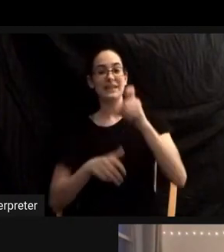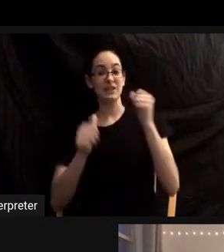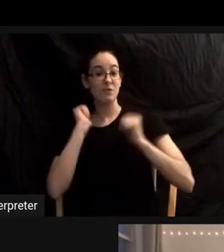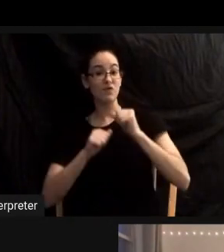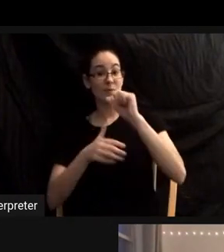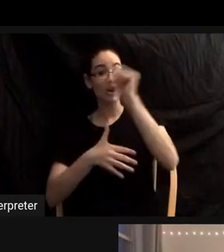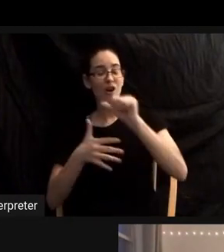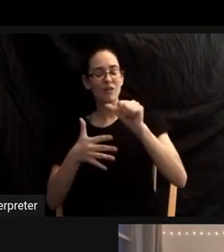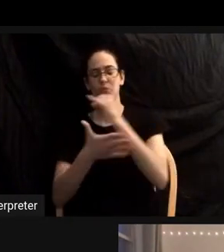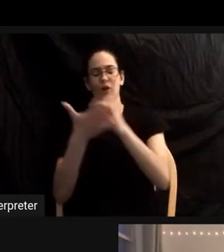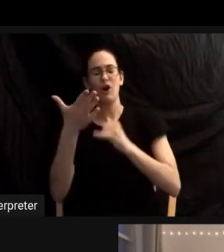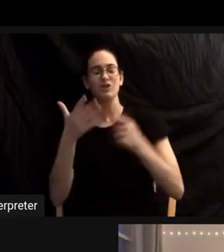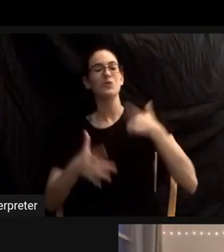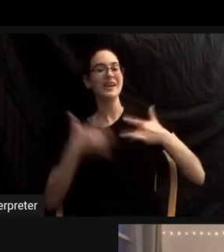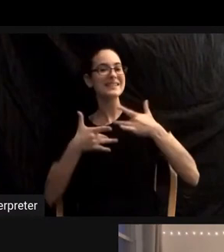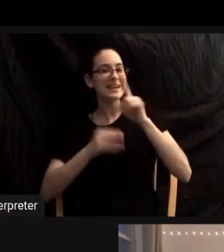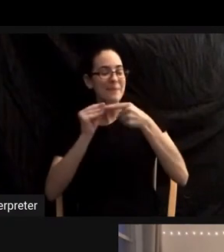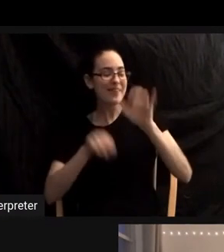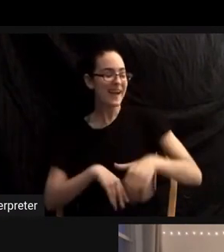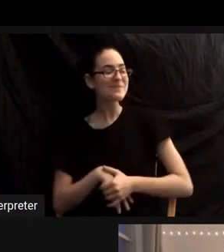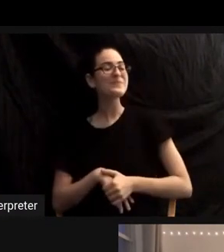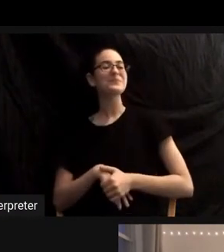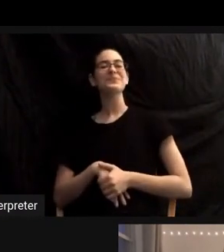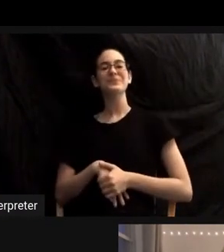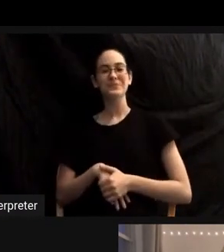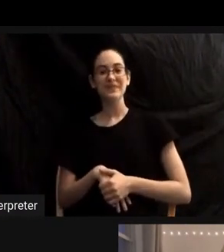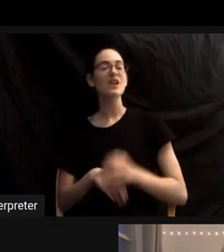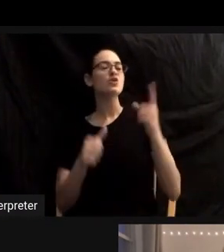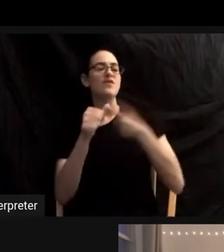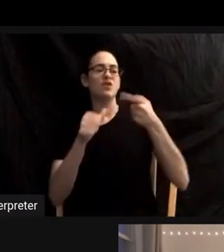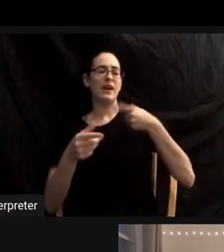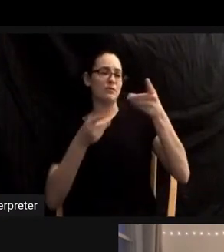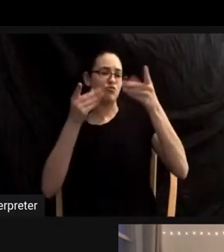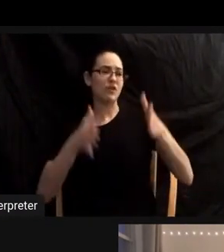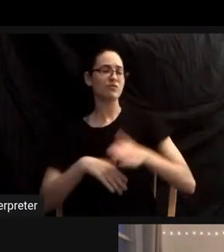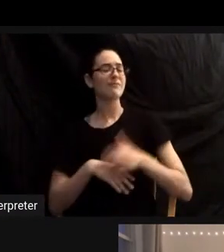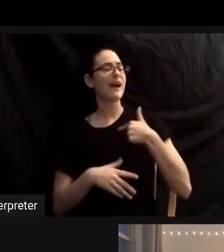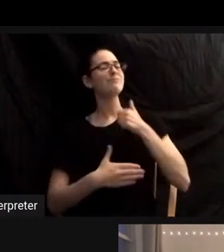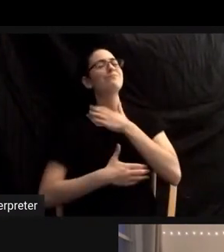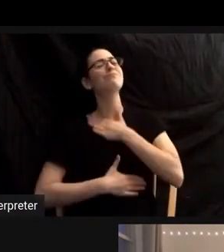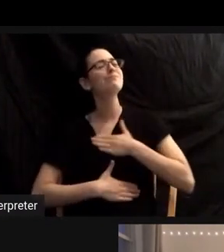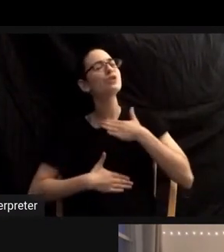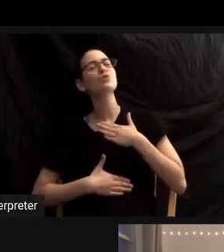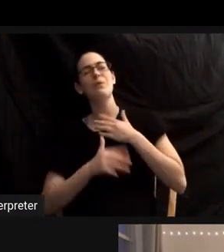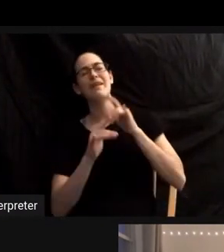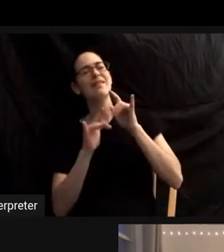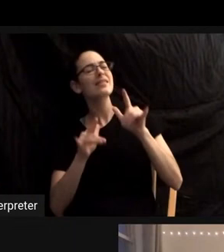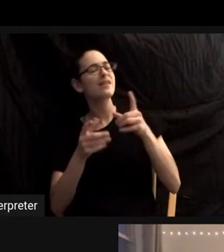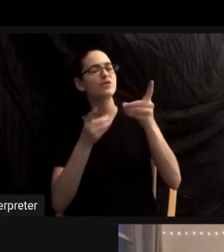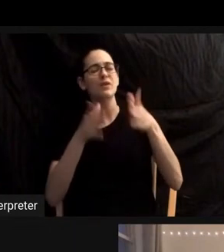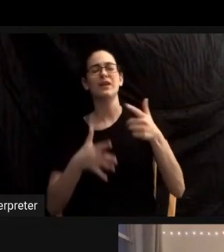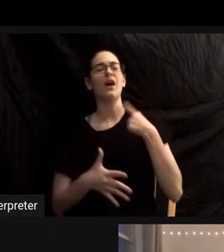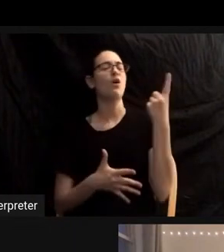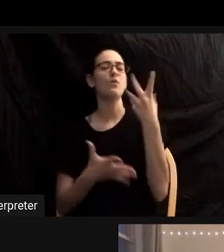that. And I'm, you know, first and foremost a director, and it's the love, it's the passion, it's what I want to do all the